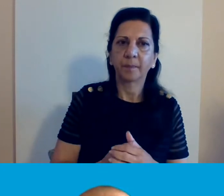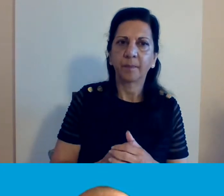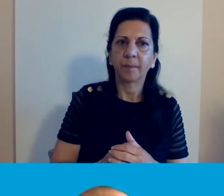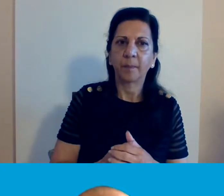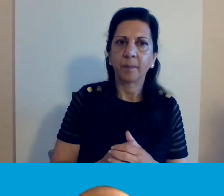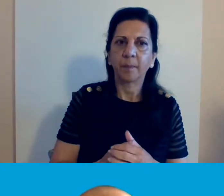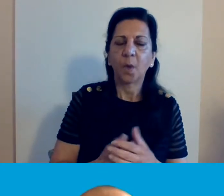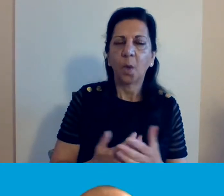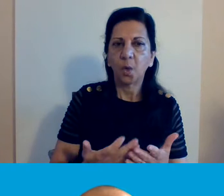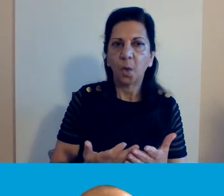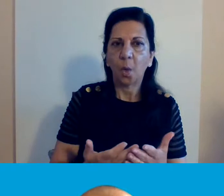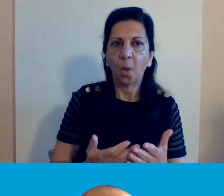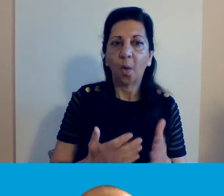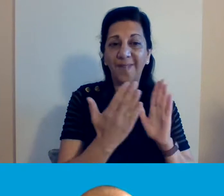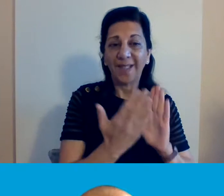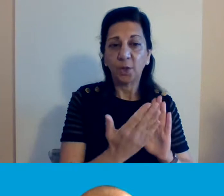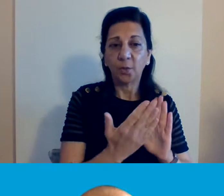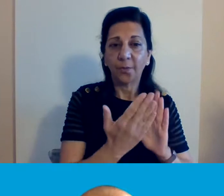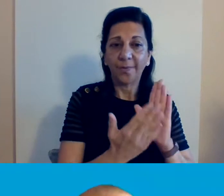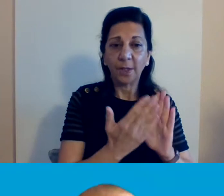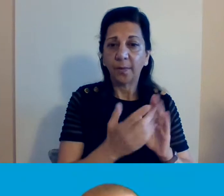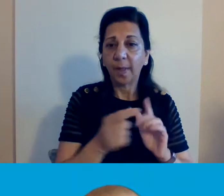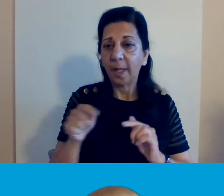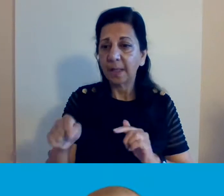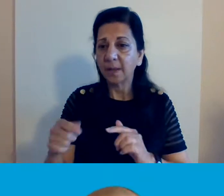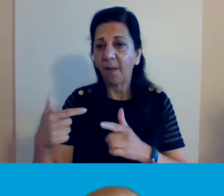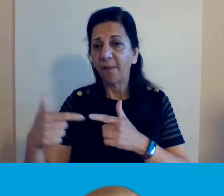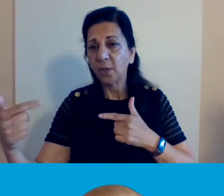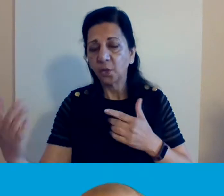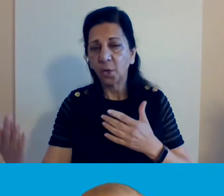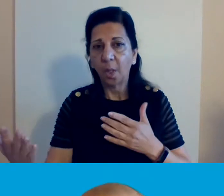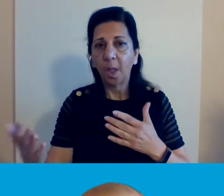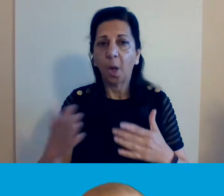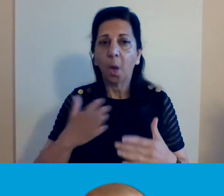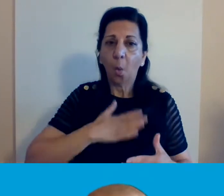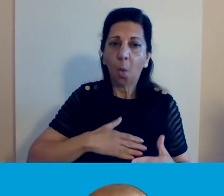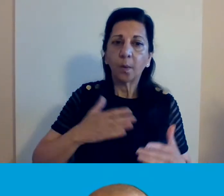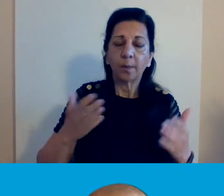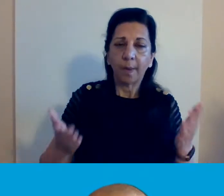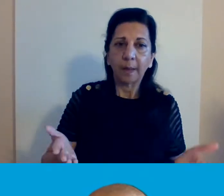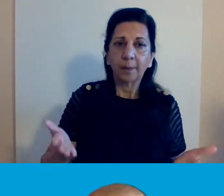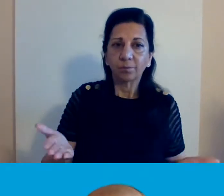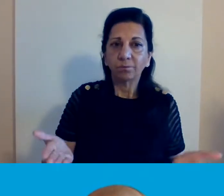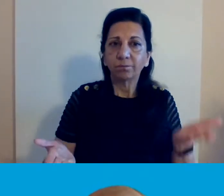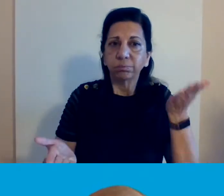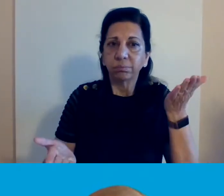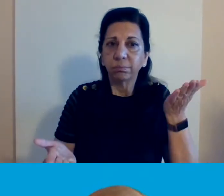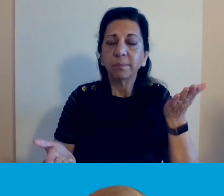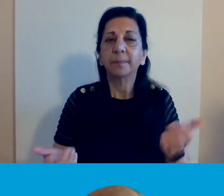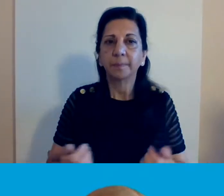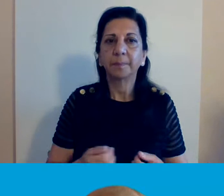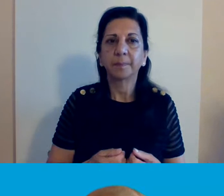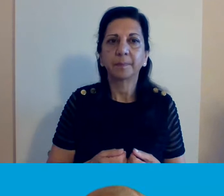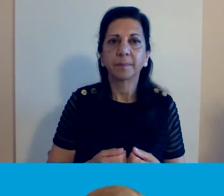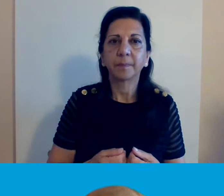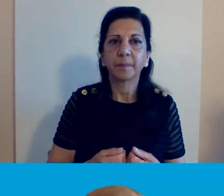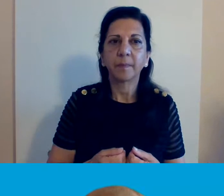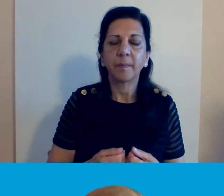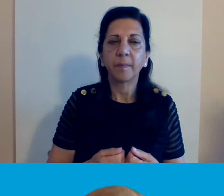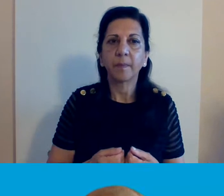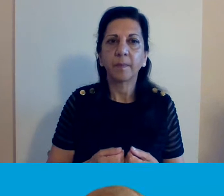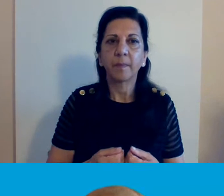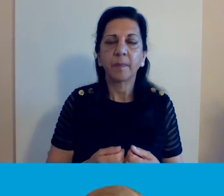versus virtual appointments that they're offering. So I hope that gives some answer towards that one.